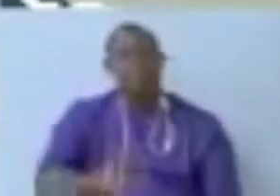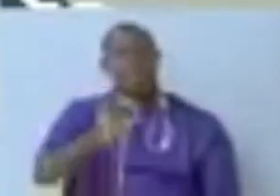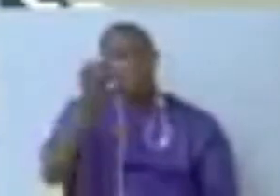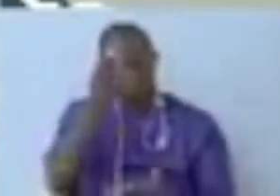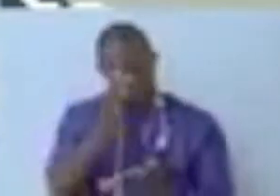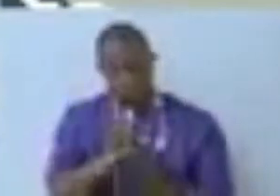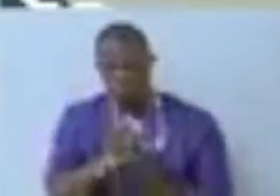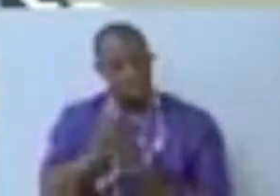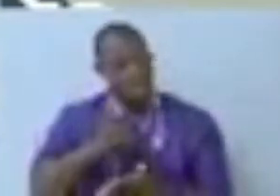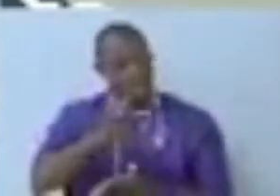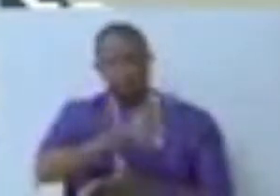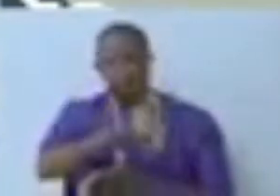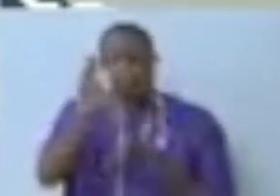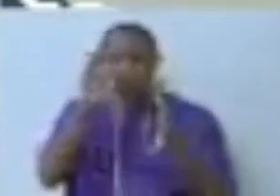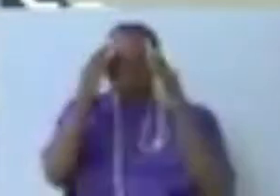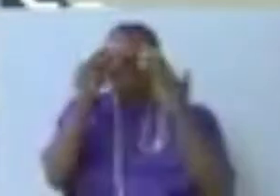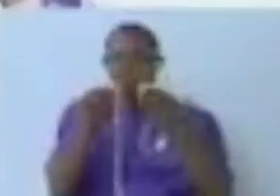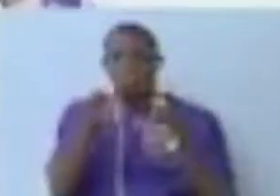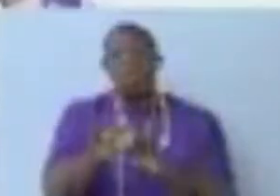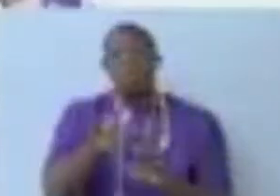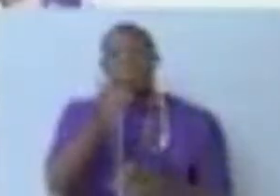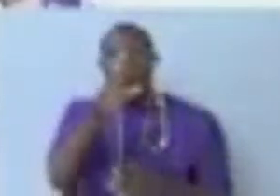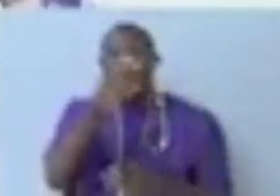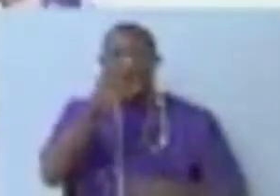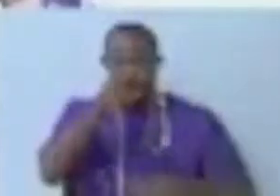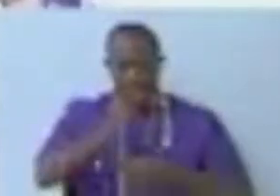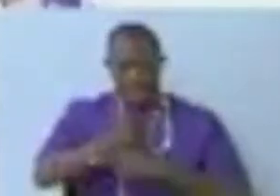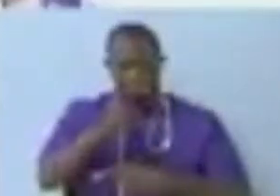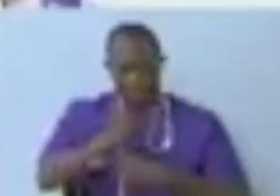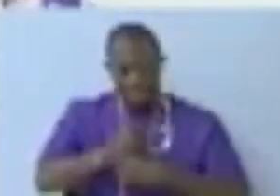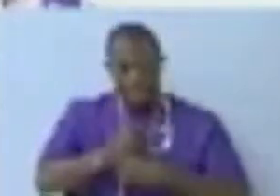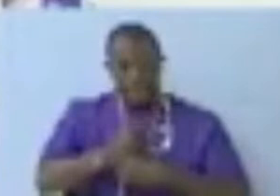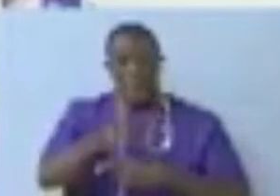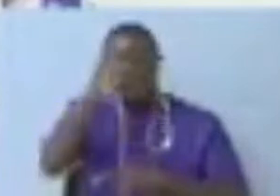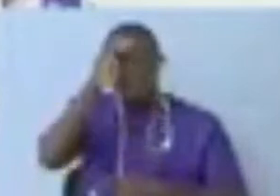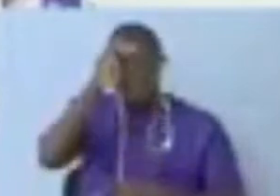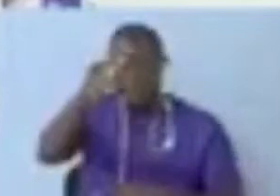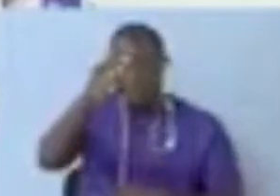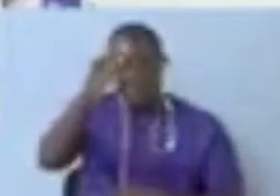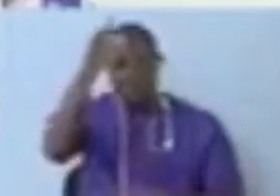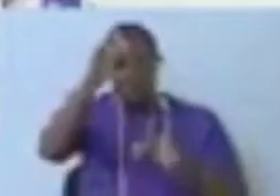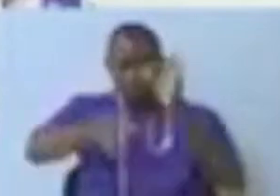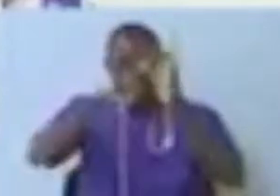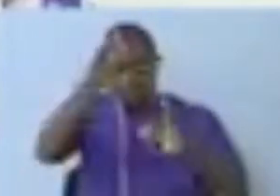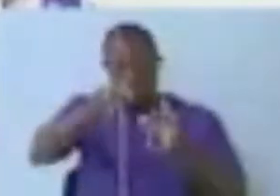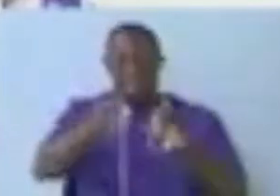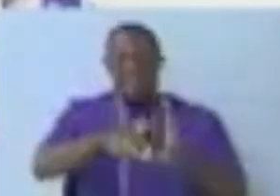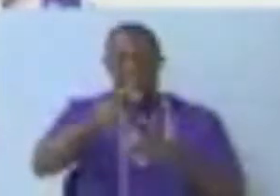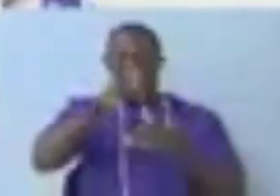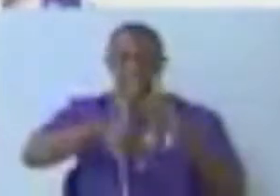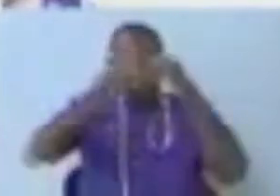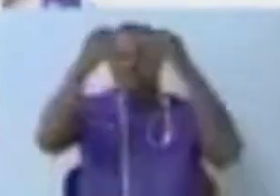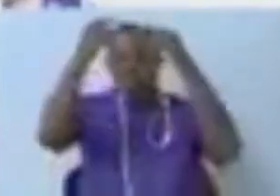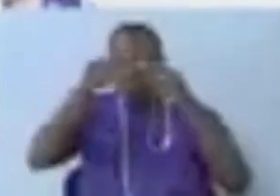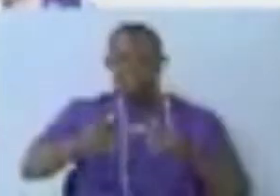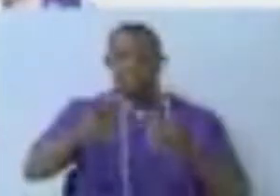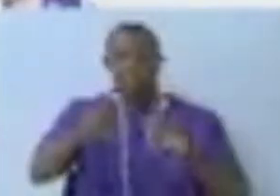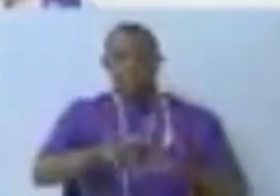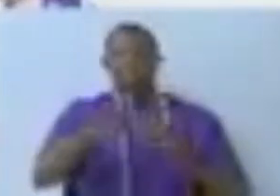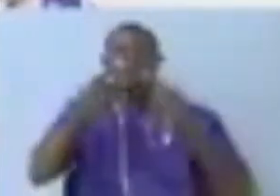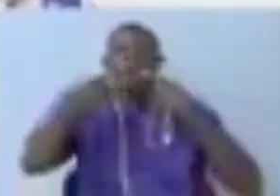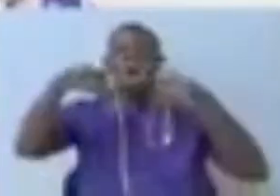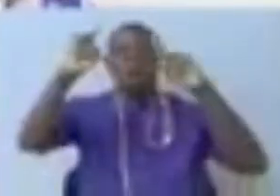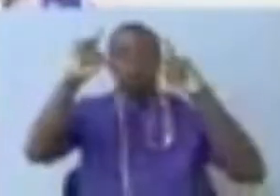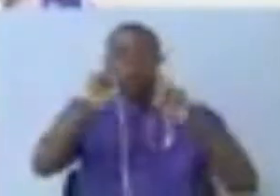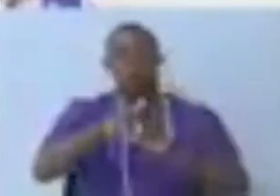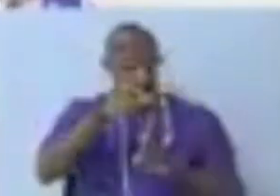It says the Gambian Ministry of Justice in a statement issued. Go Gambia la Minister Bunda.